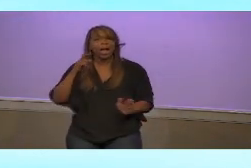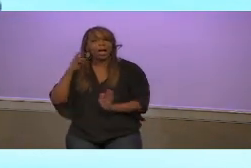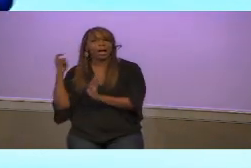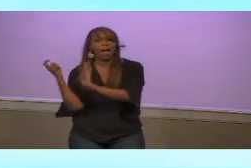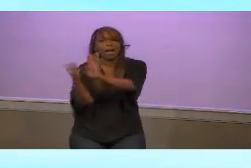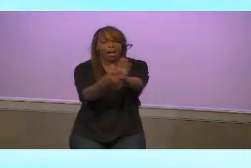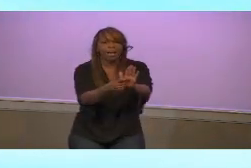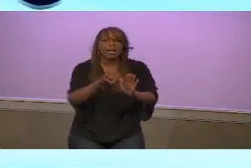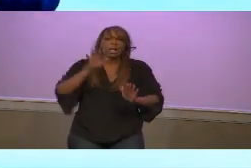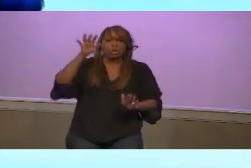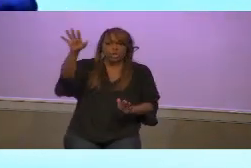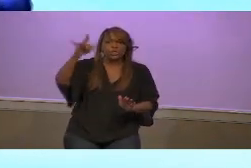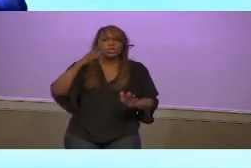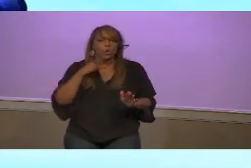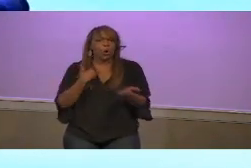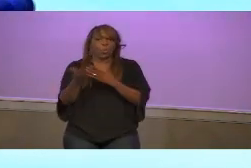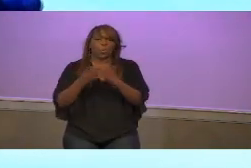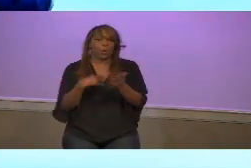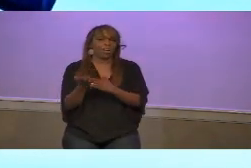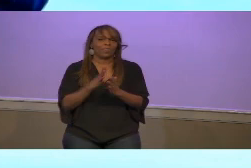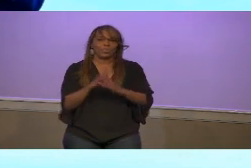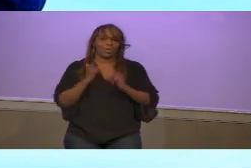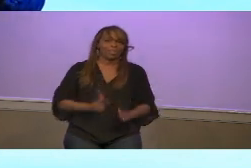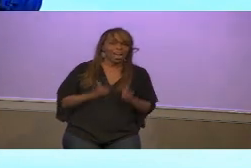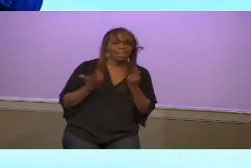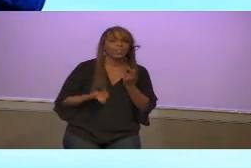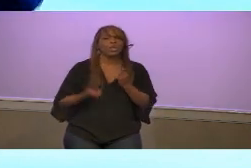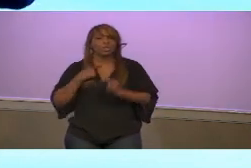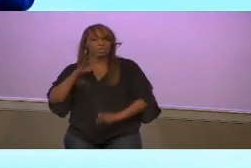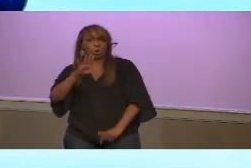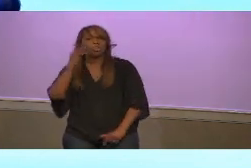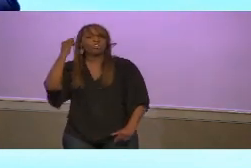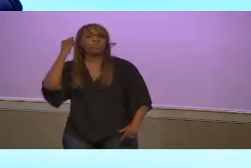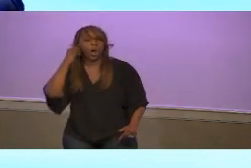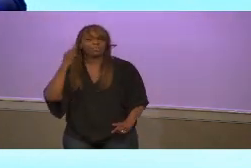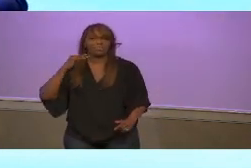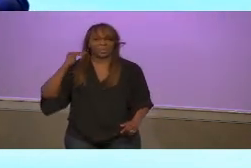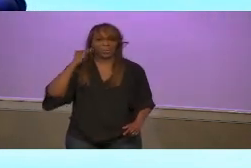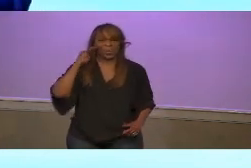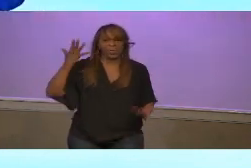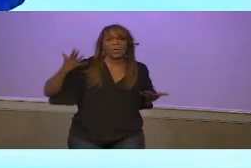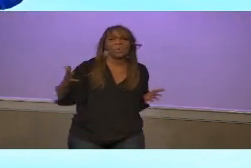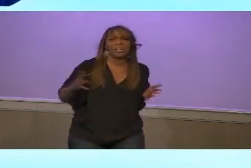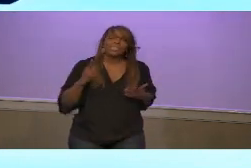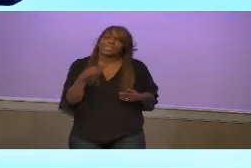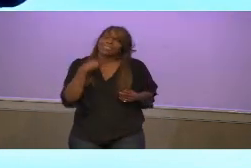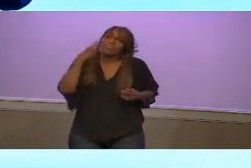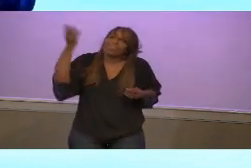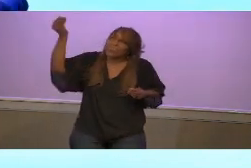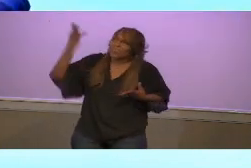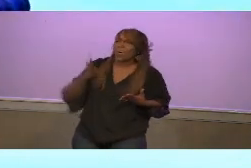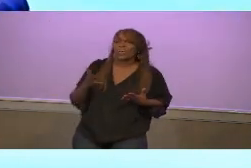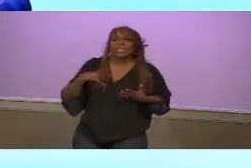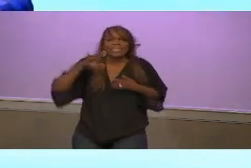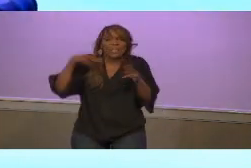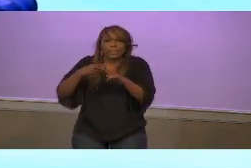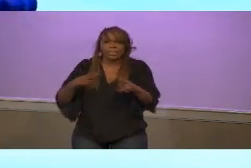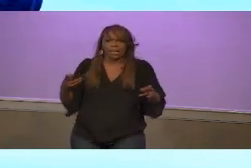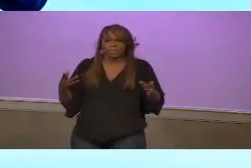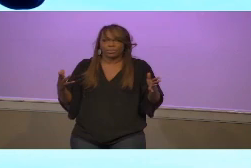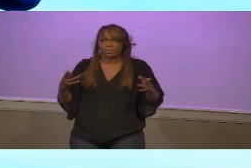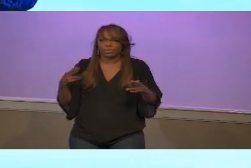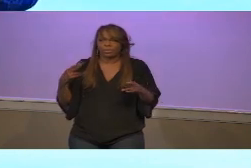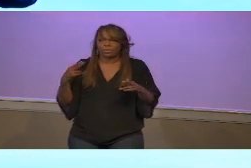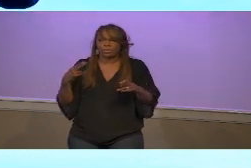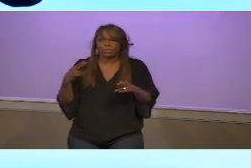recognize your down settings and your uprisings. I know your thoughts afar off. He's told us what his name is so